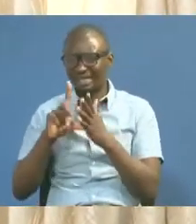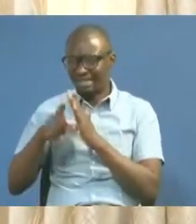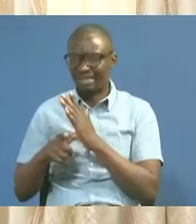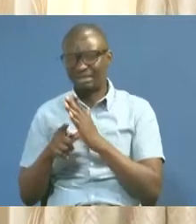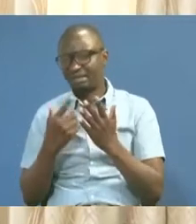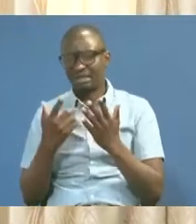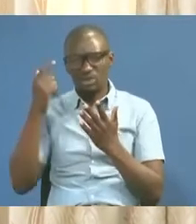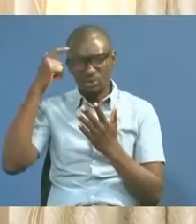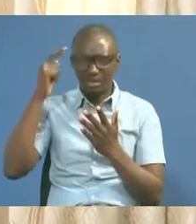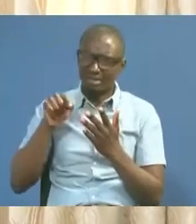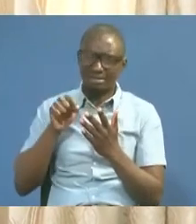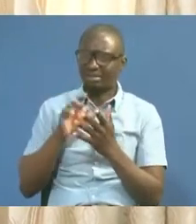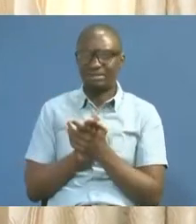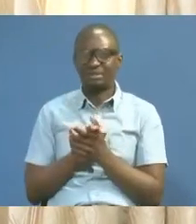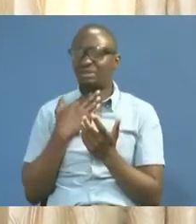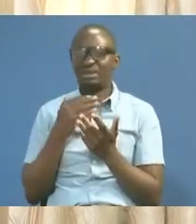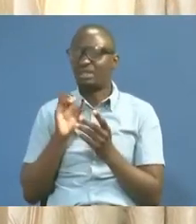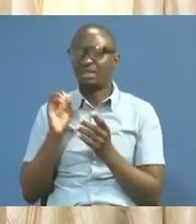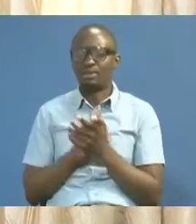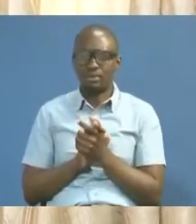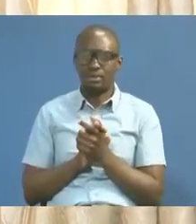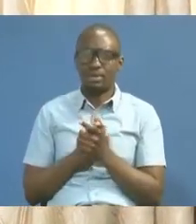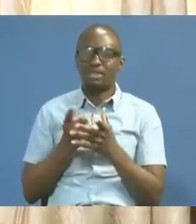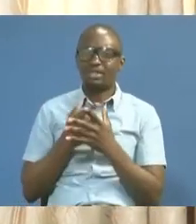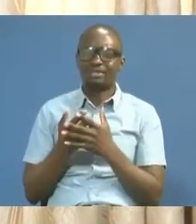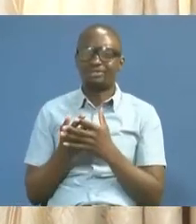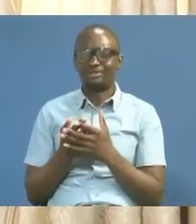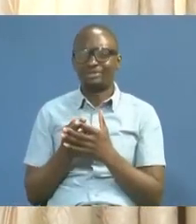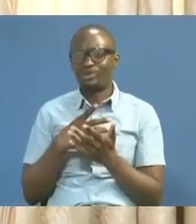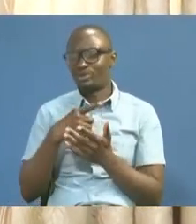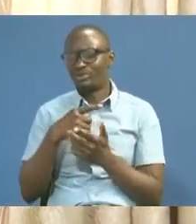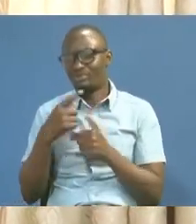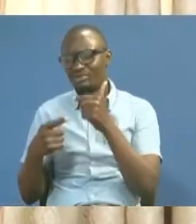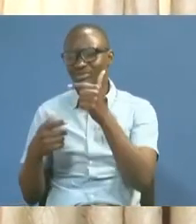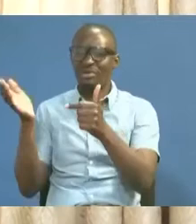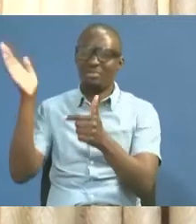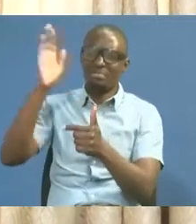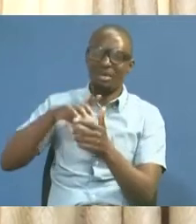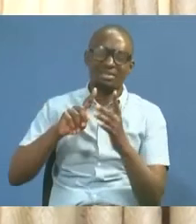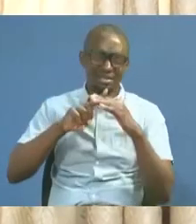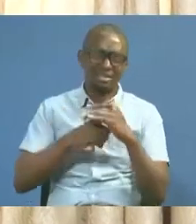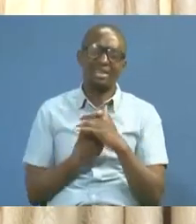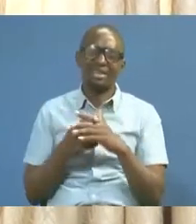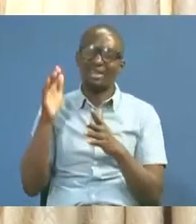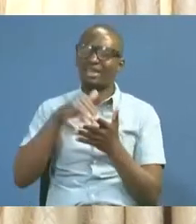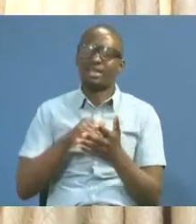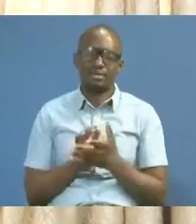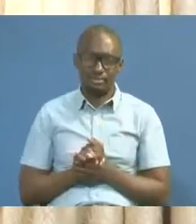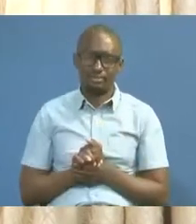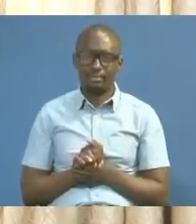do and you find yourself again going back from the beginning and starting all over again.